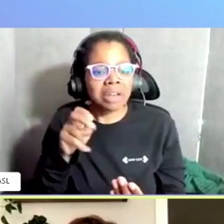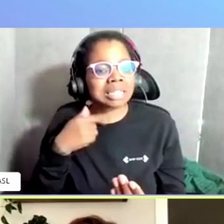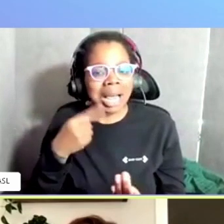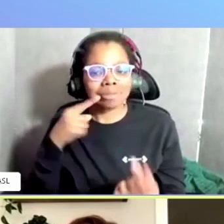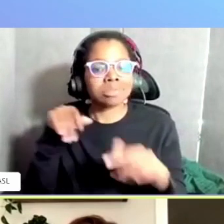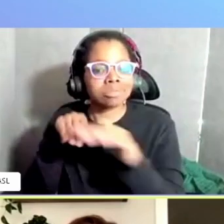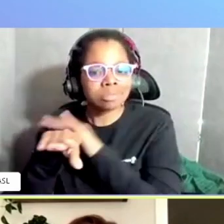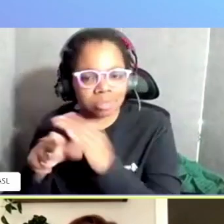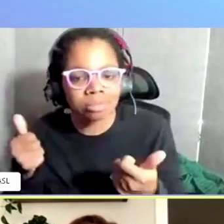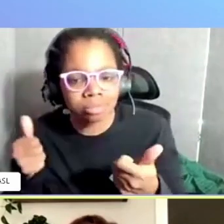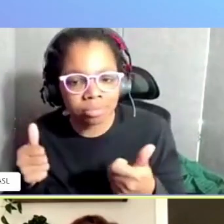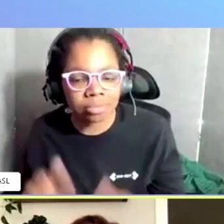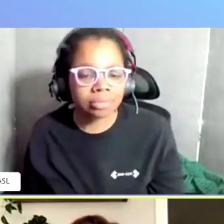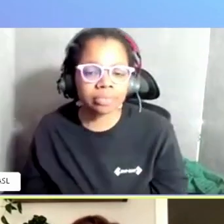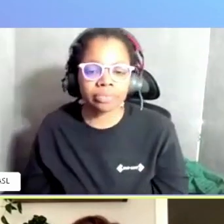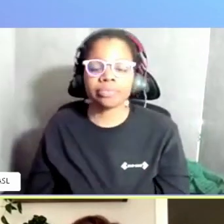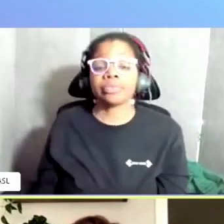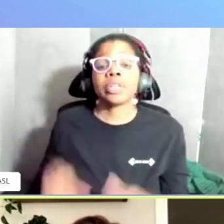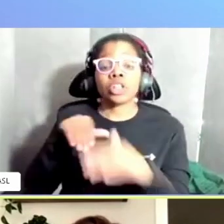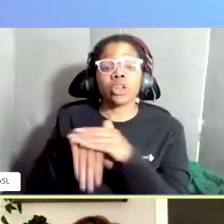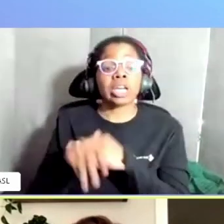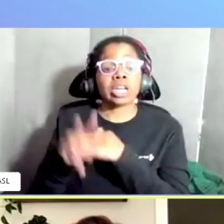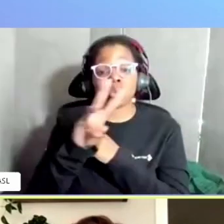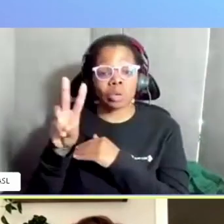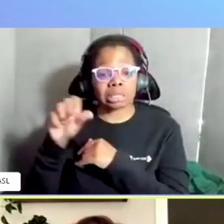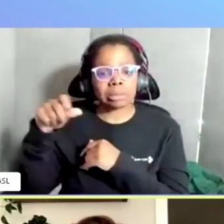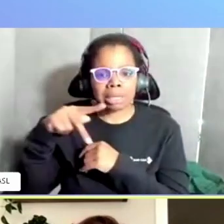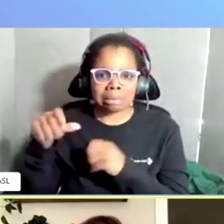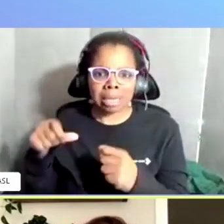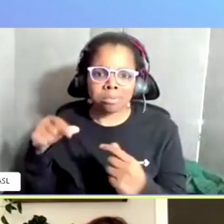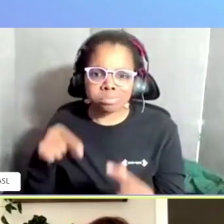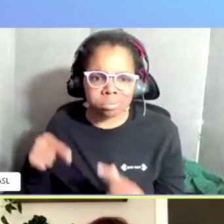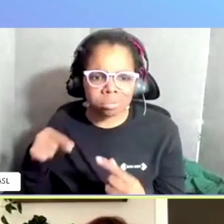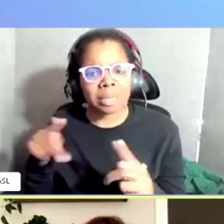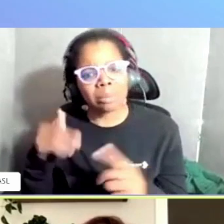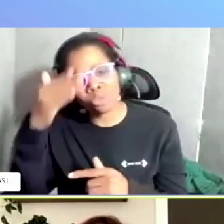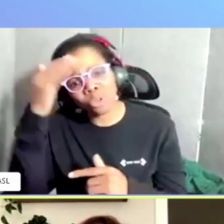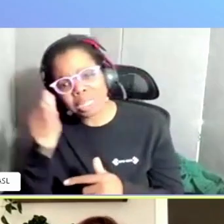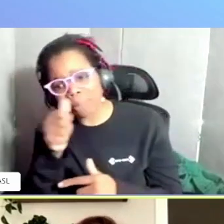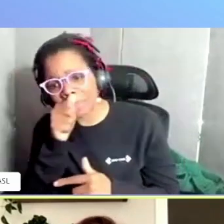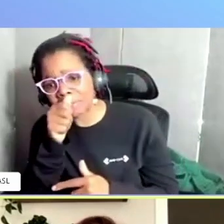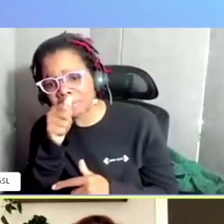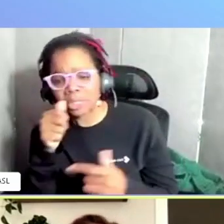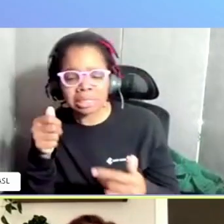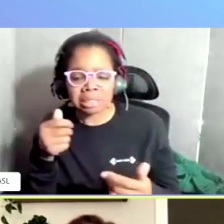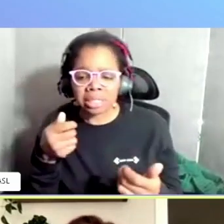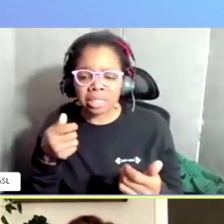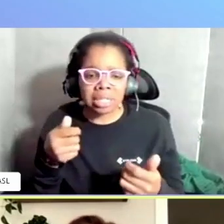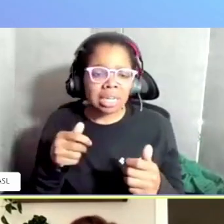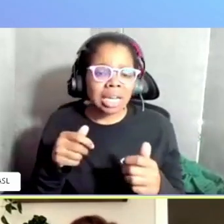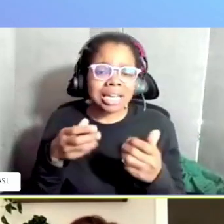in." Logging into a website or app can be a struggle. People forget passwords and